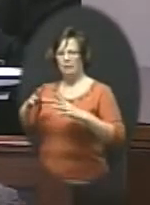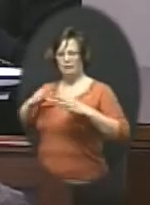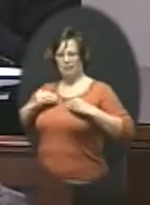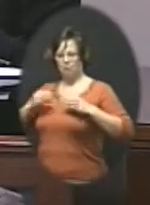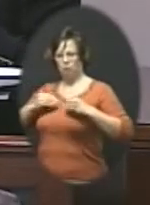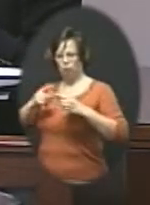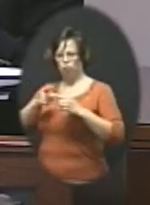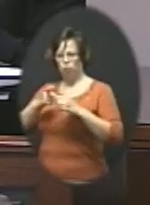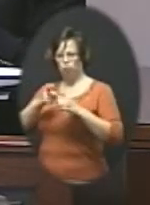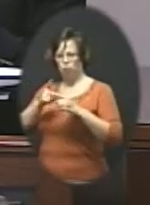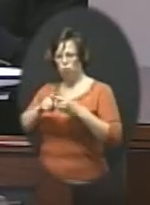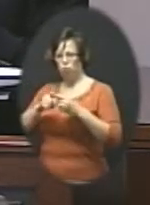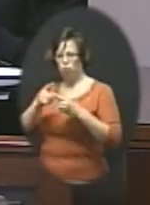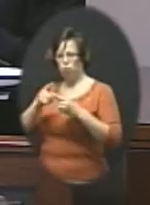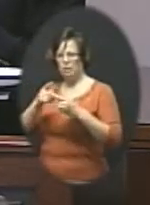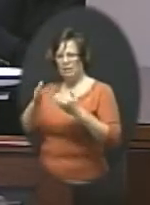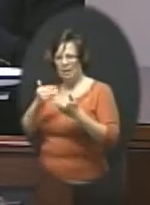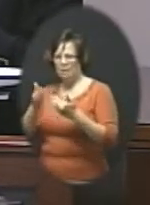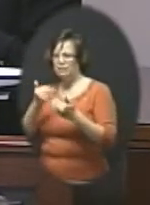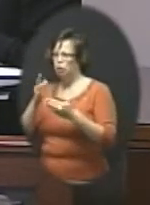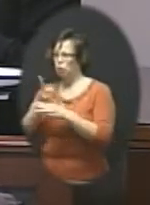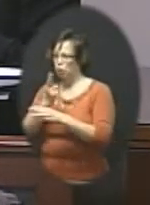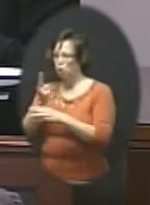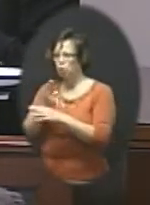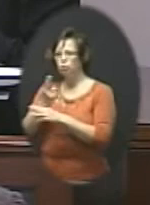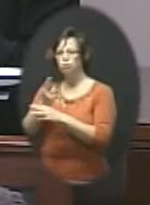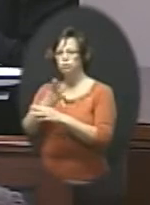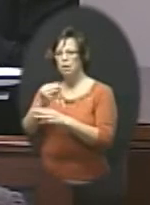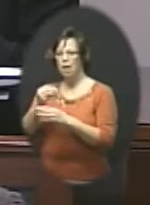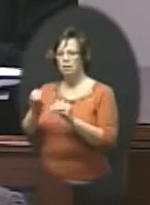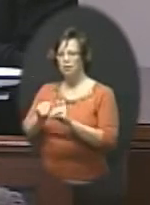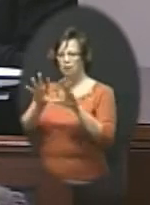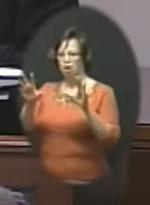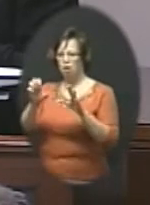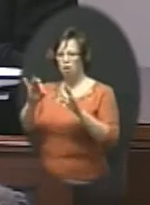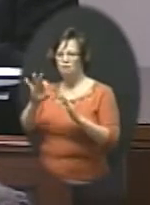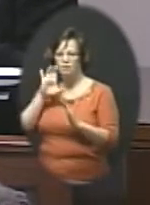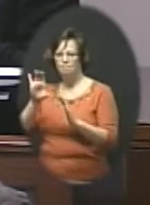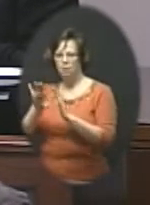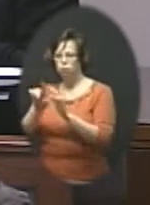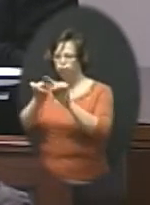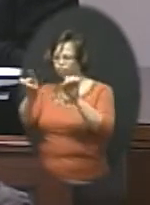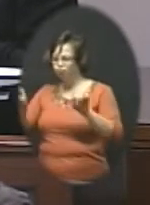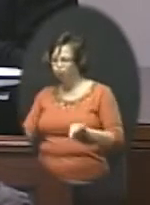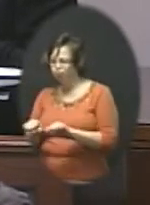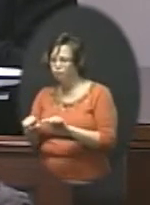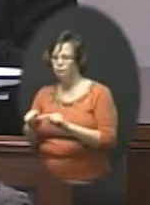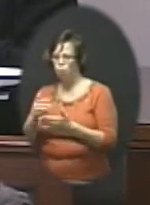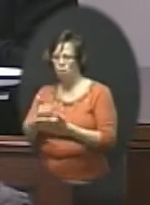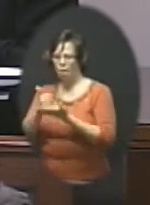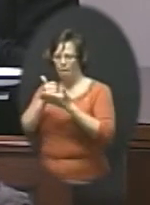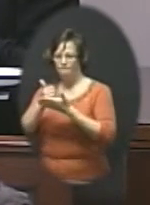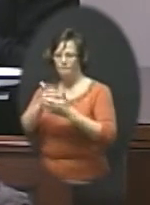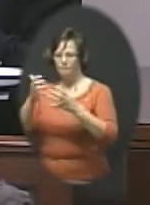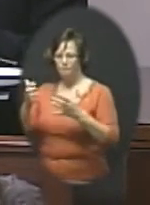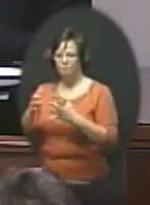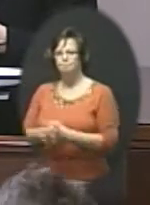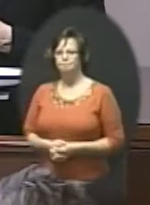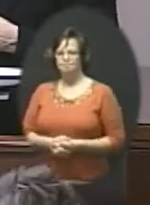piloted and feel like ease of use and just clarity of the picture is going to help tremendously.